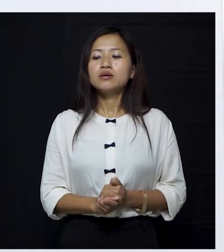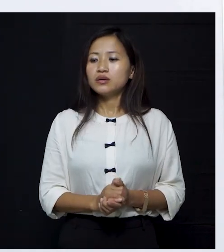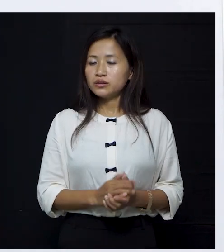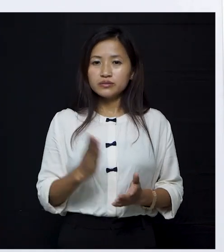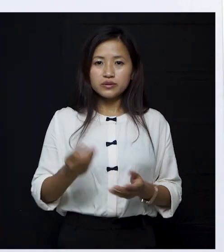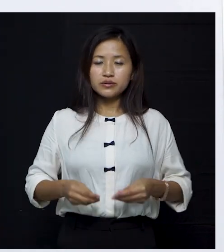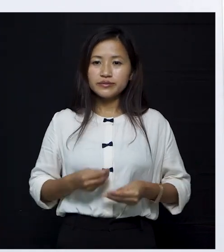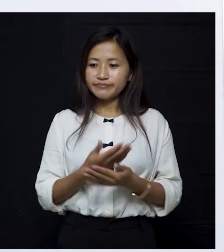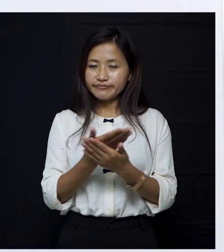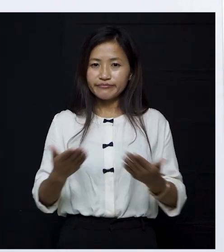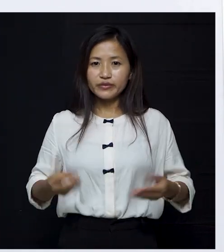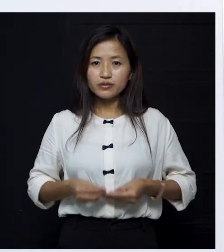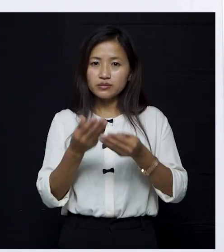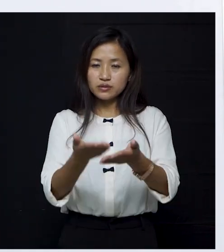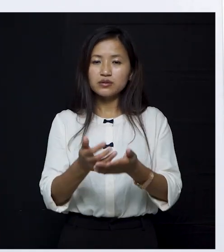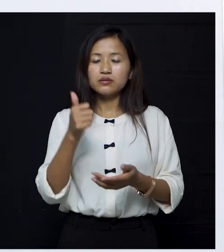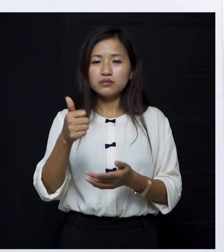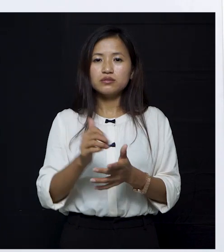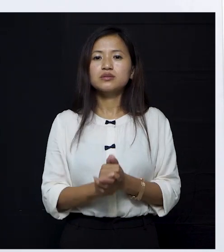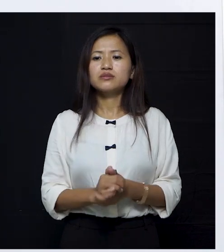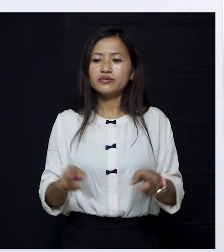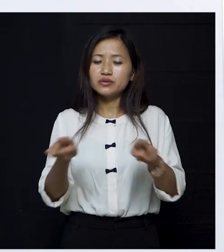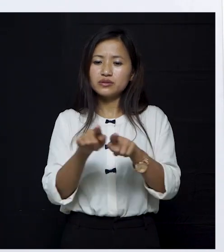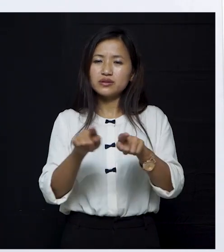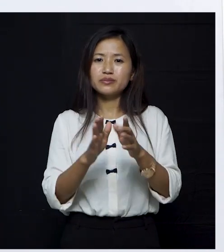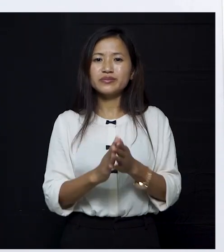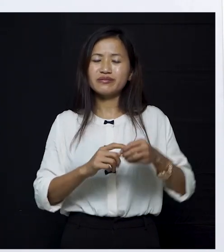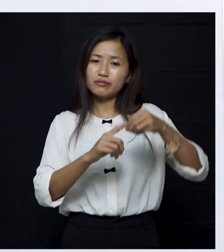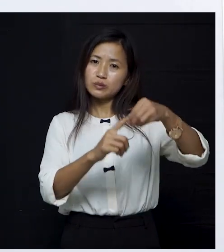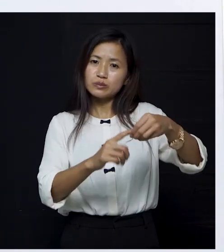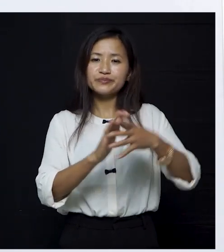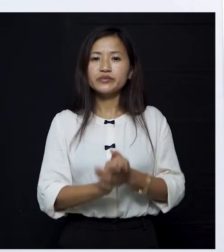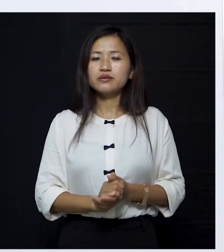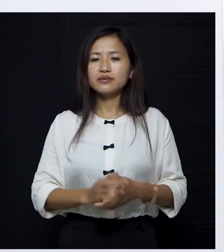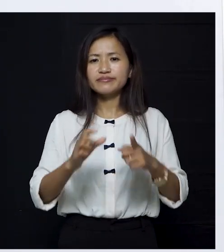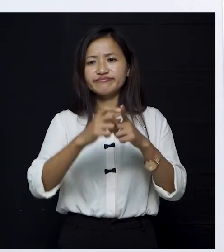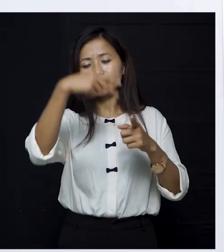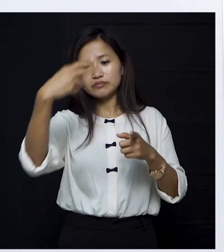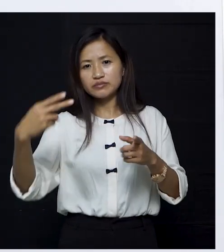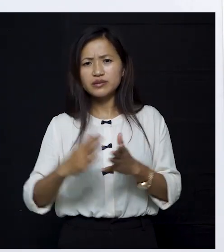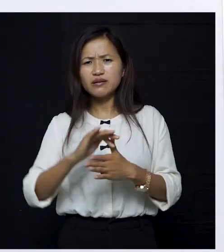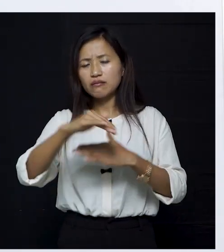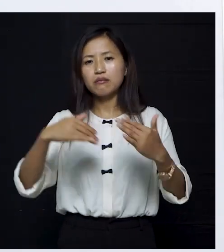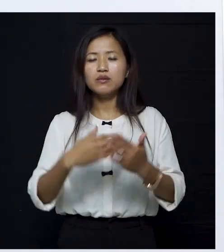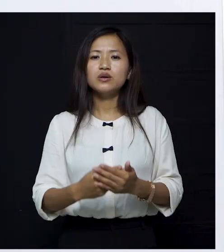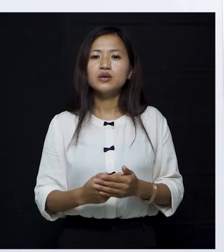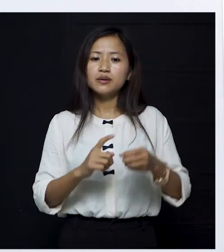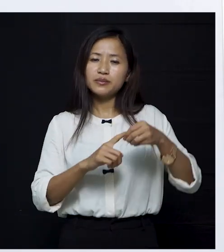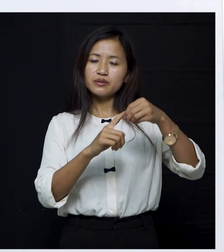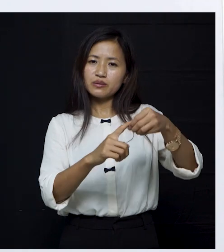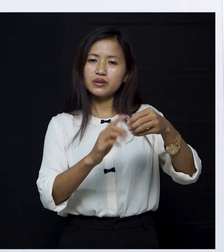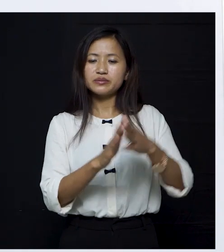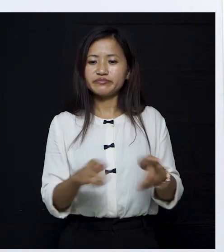the producers, they will try to produce goods which are of the same quality. I mean, like the design and all, but the quality will not